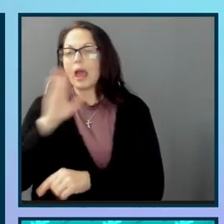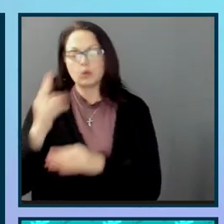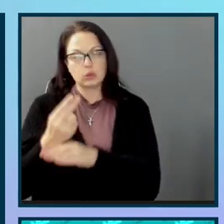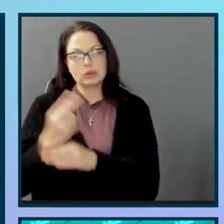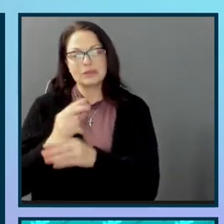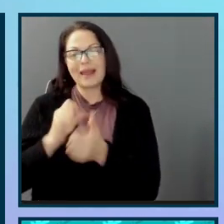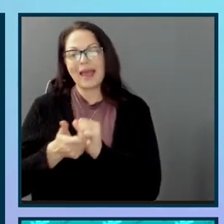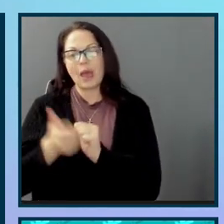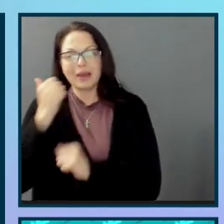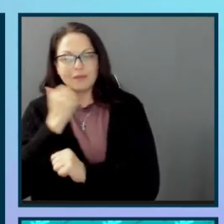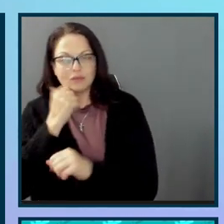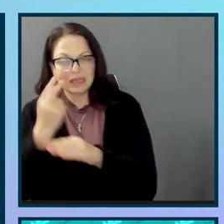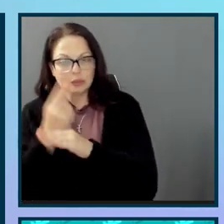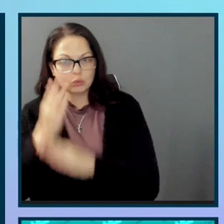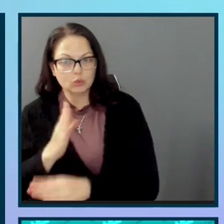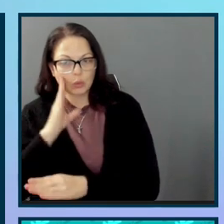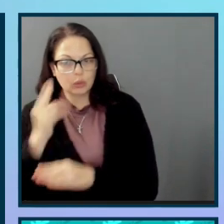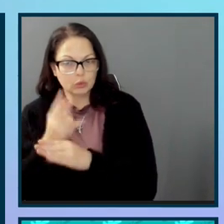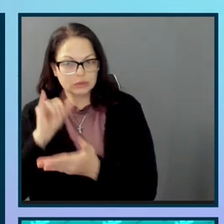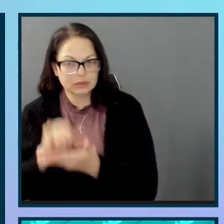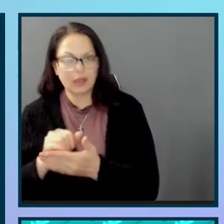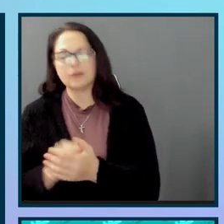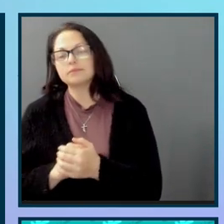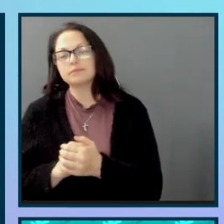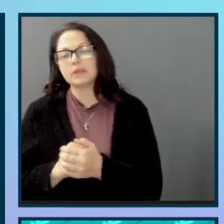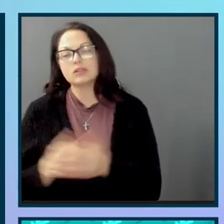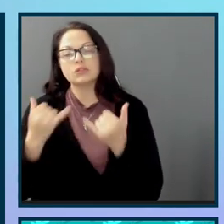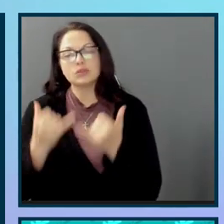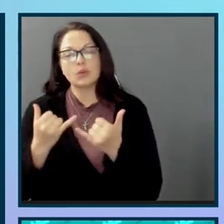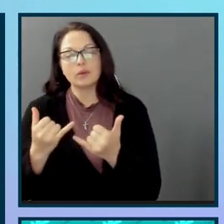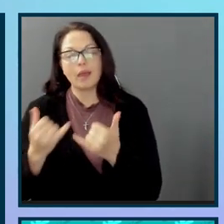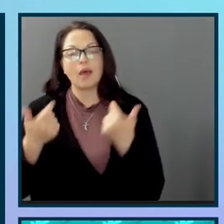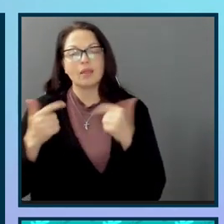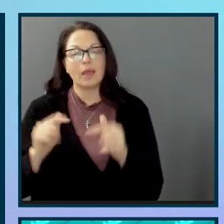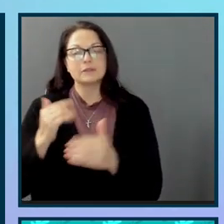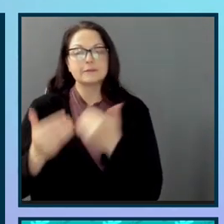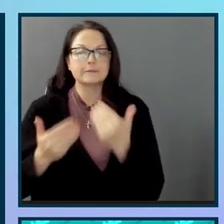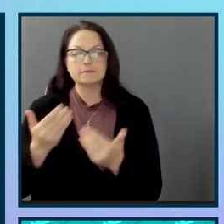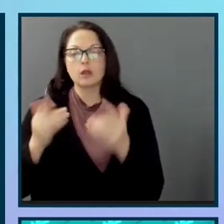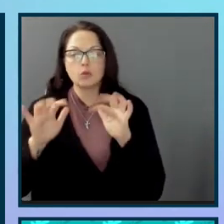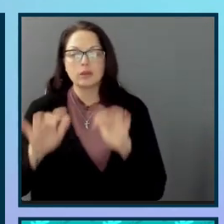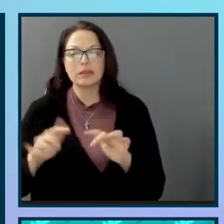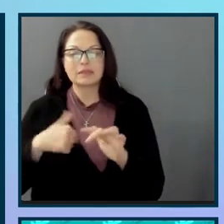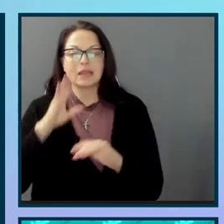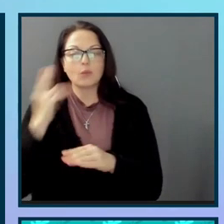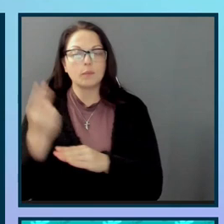it. So now let's go through the keys that I'll be using.